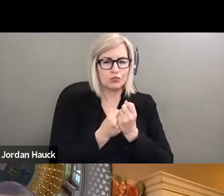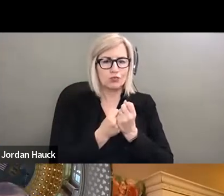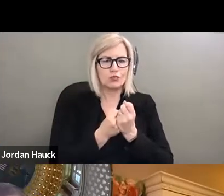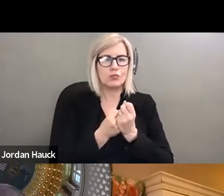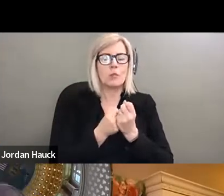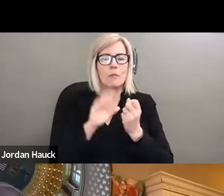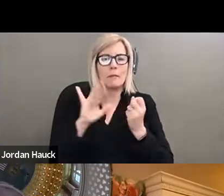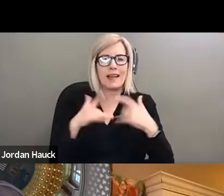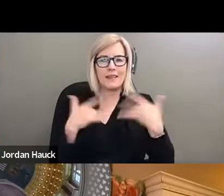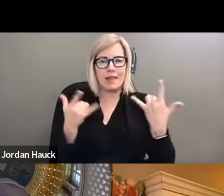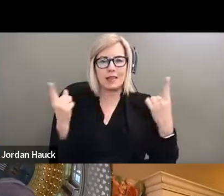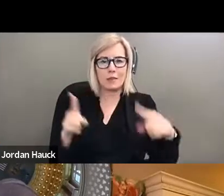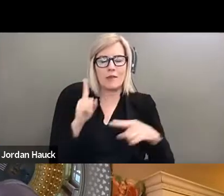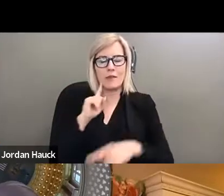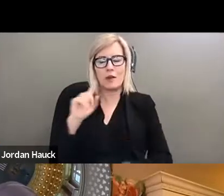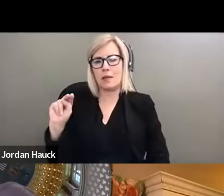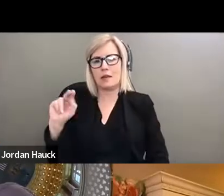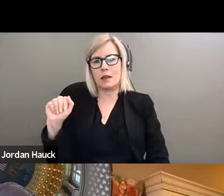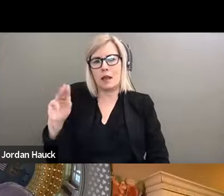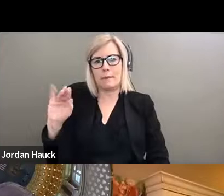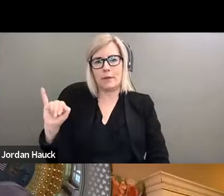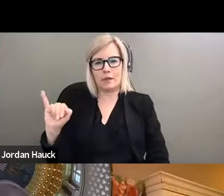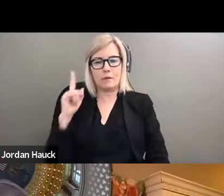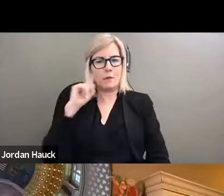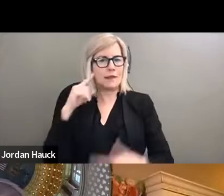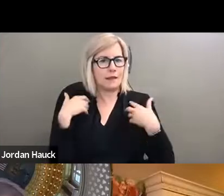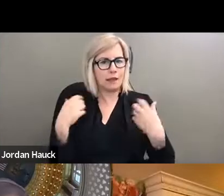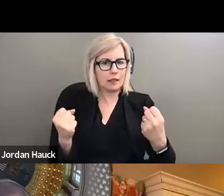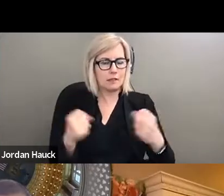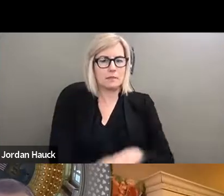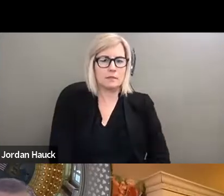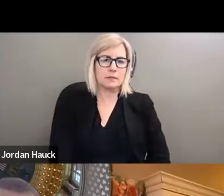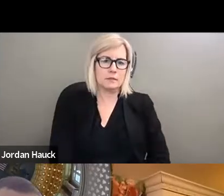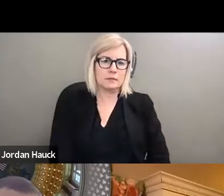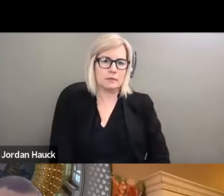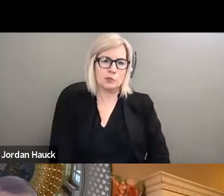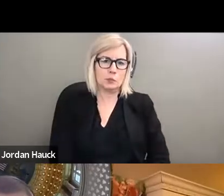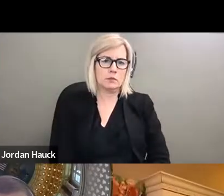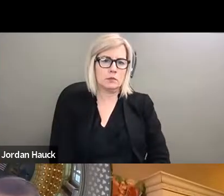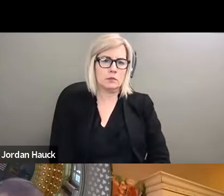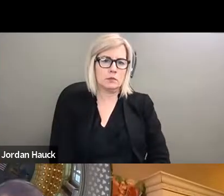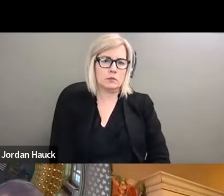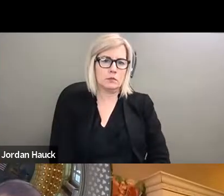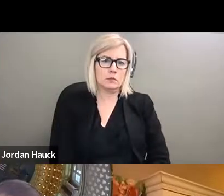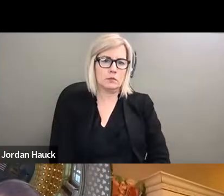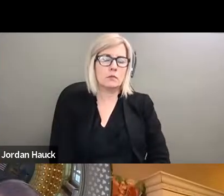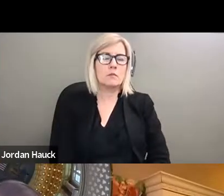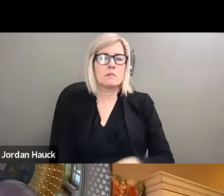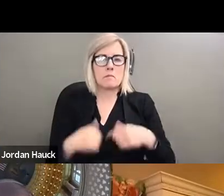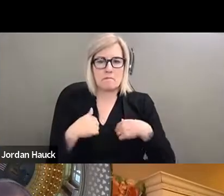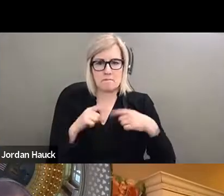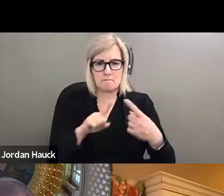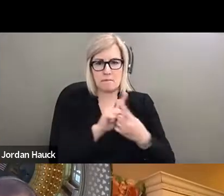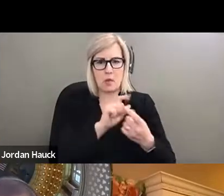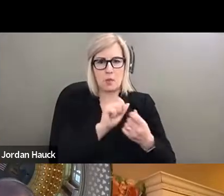NAMI for mental health. And I was able to meet both with my